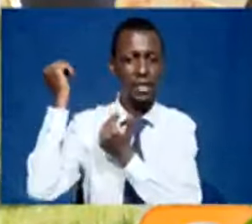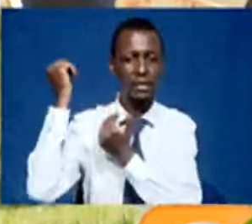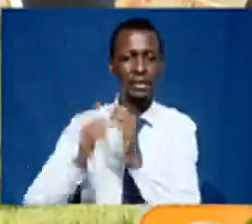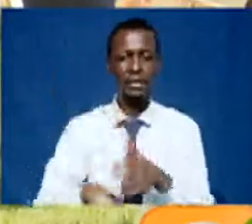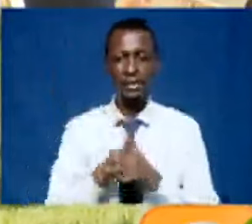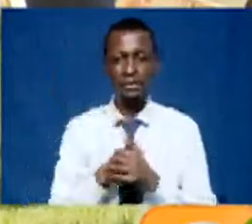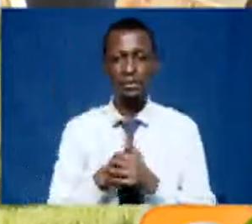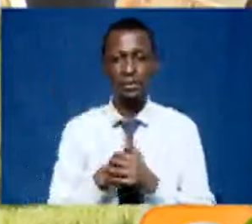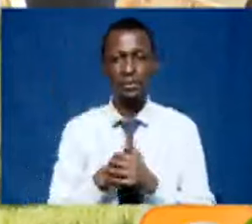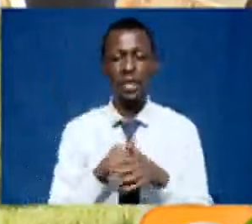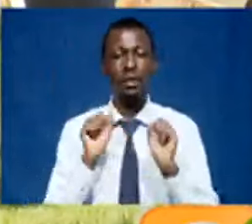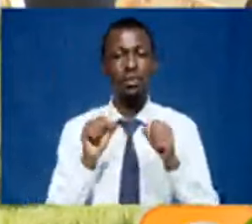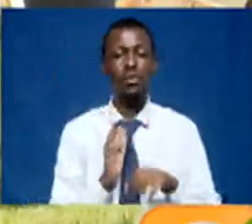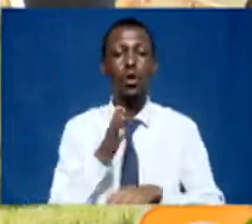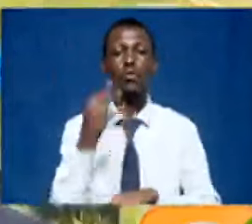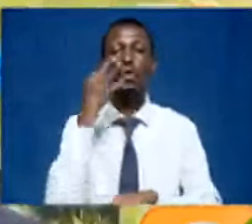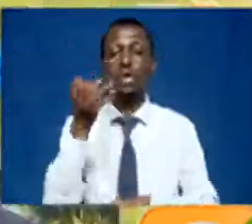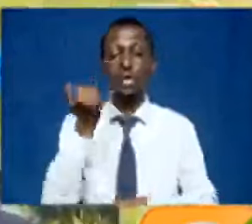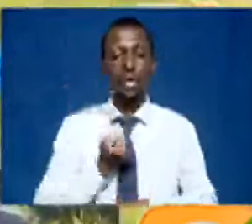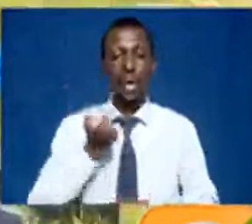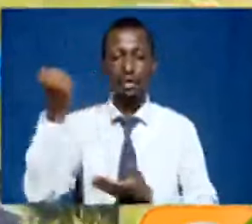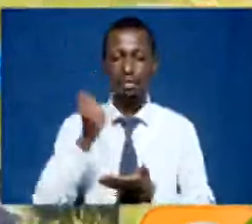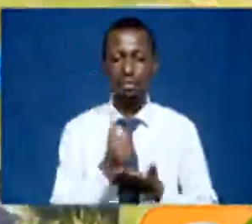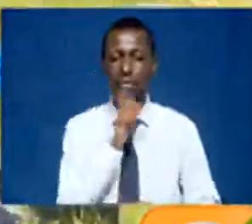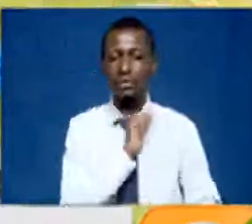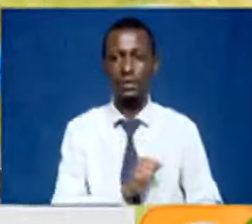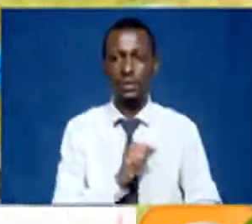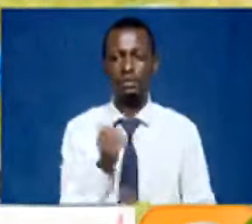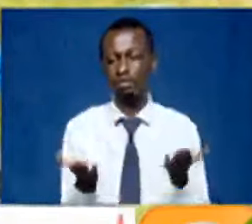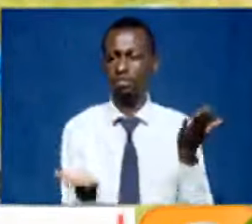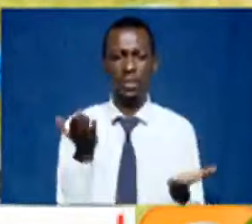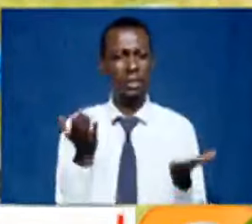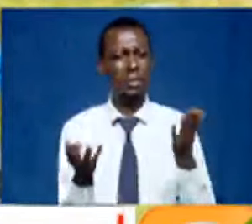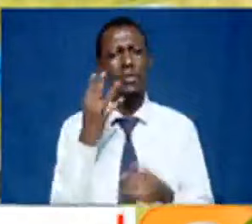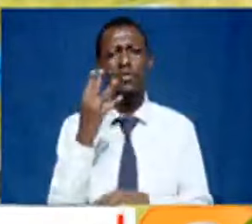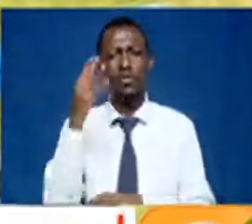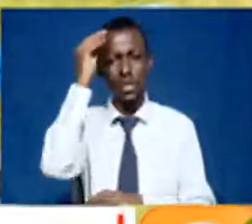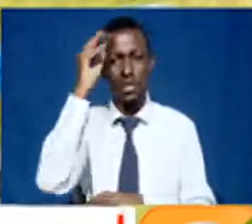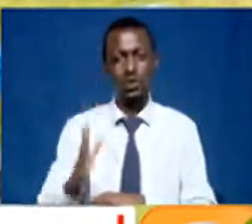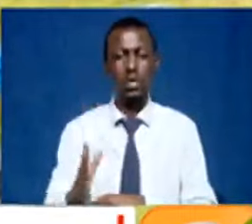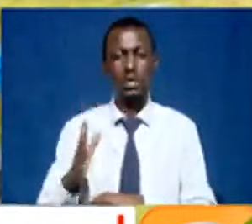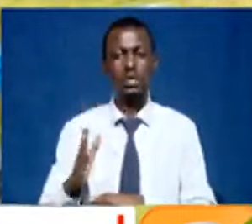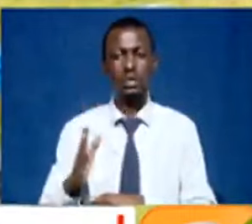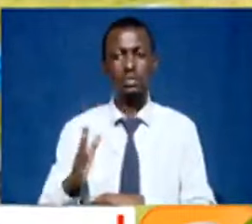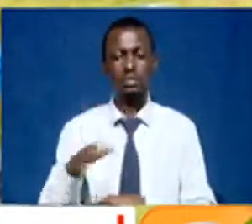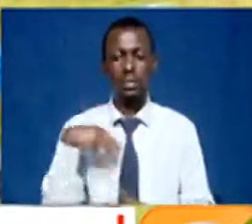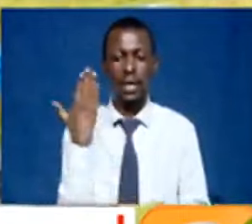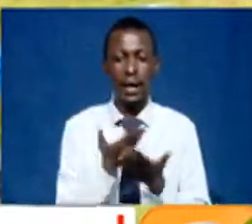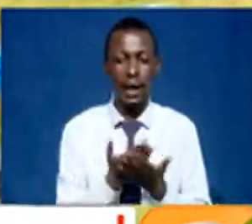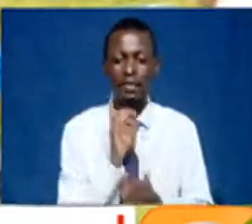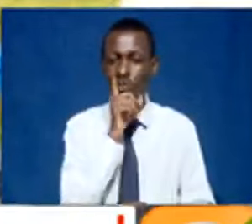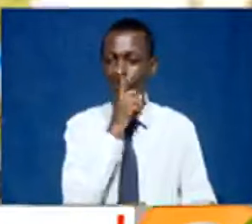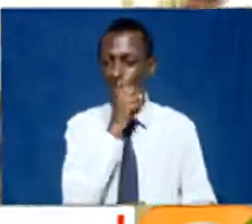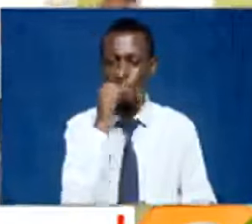received over 300 girls. About 400 students have reported, which is